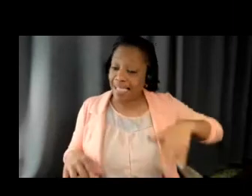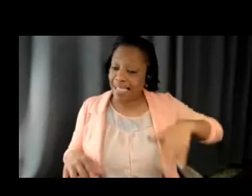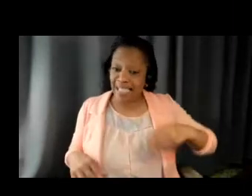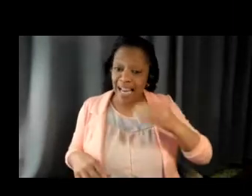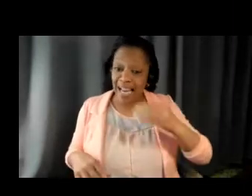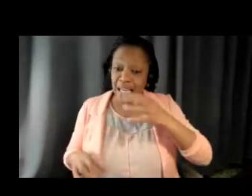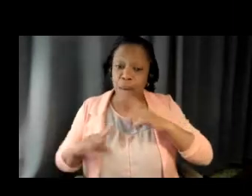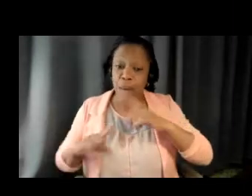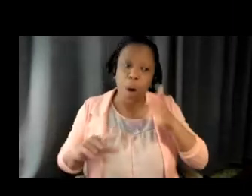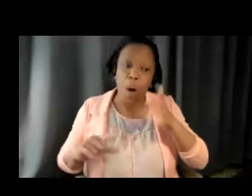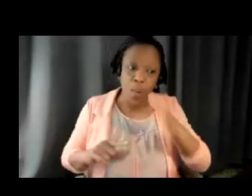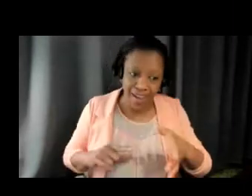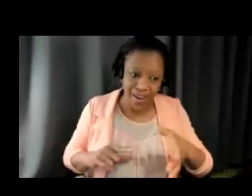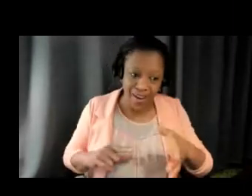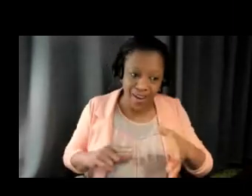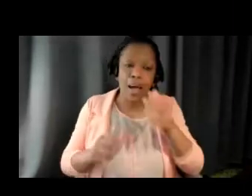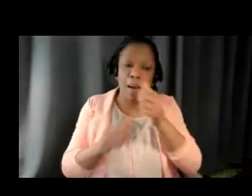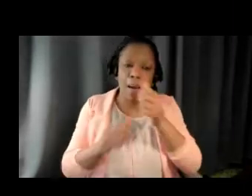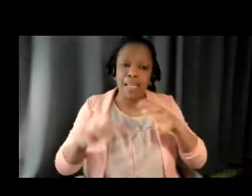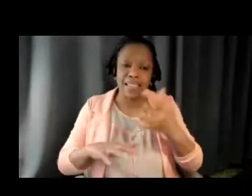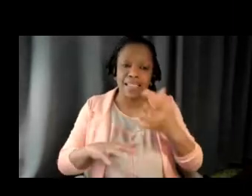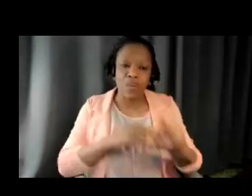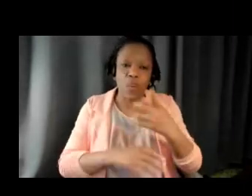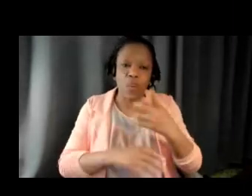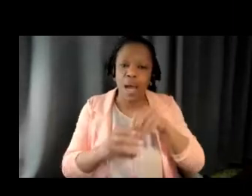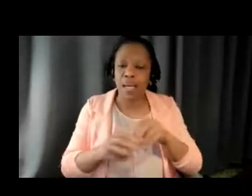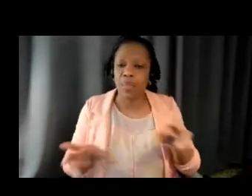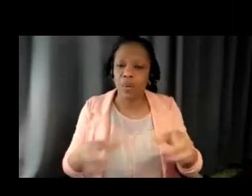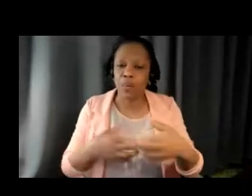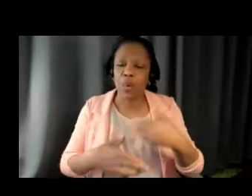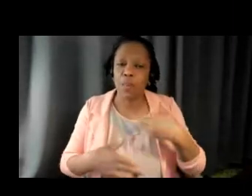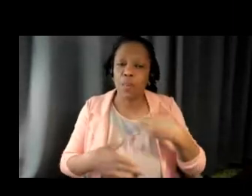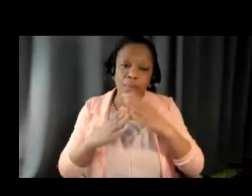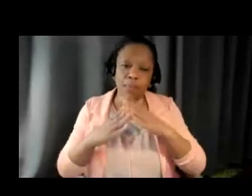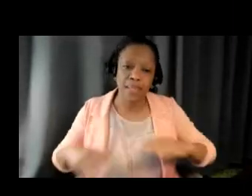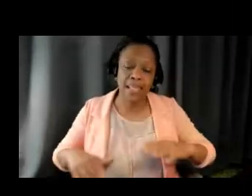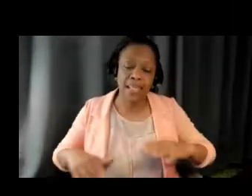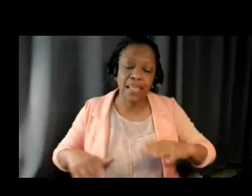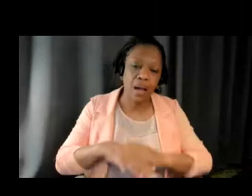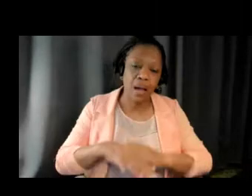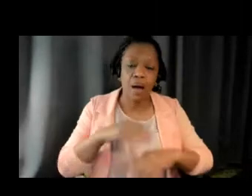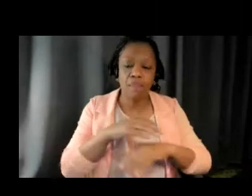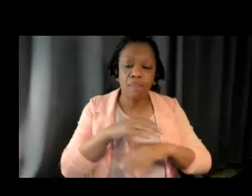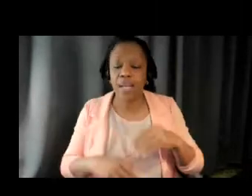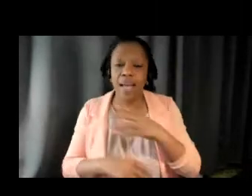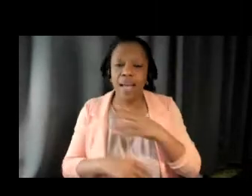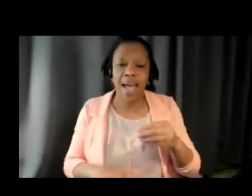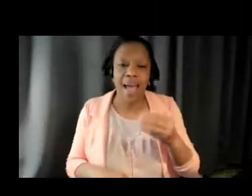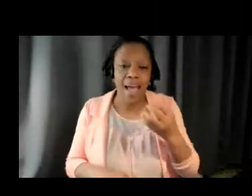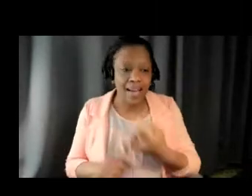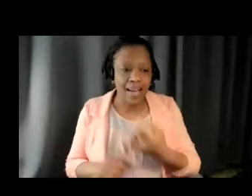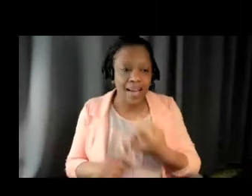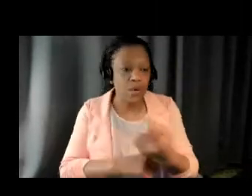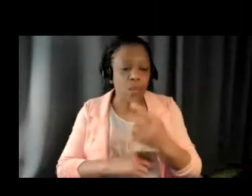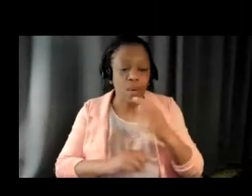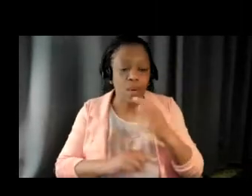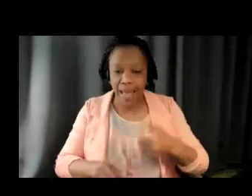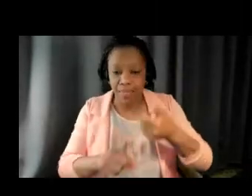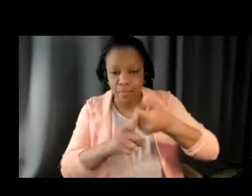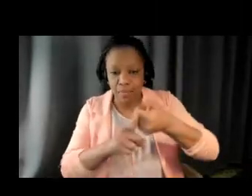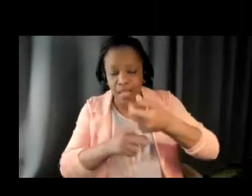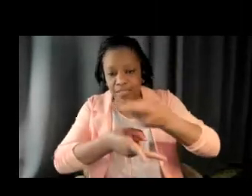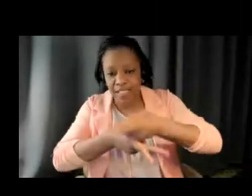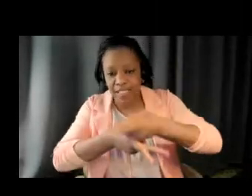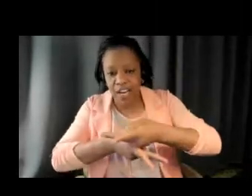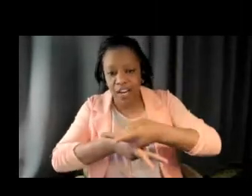bless everybody that's in this room, have peace and comfort, and let everybody take care of themselves and have